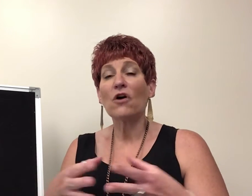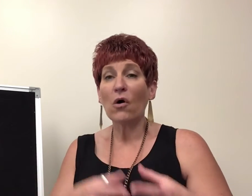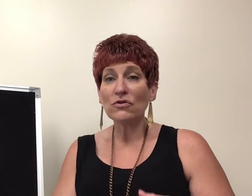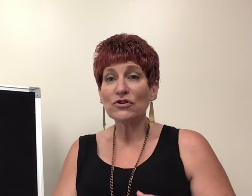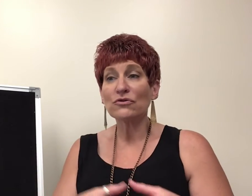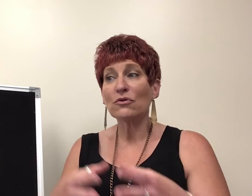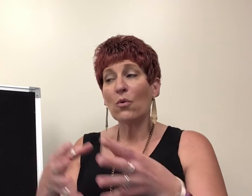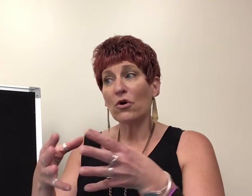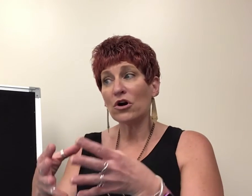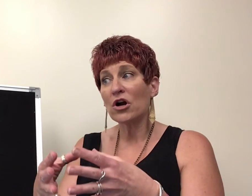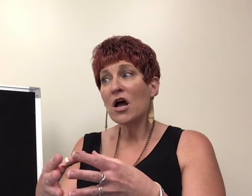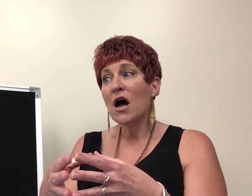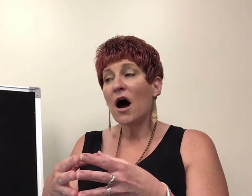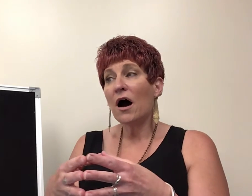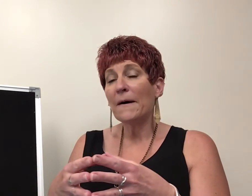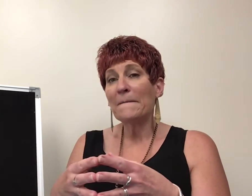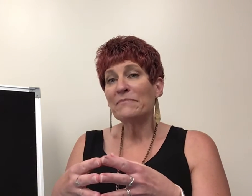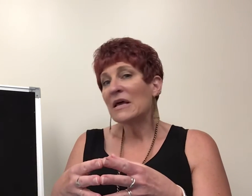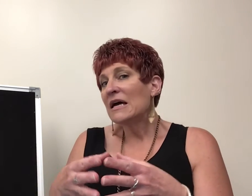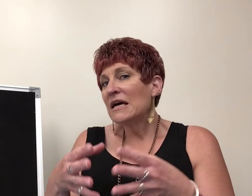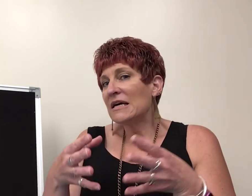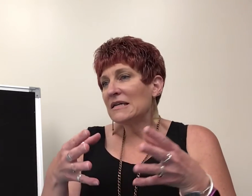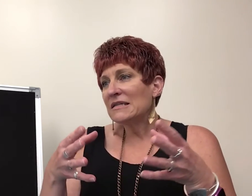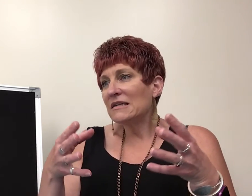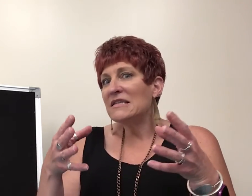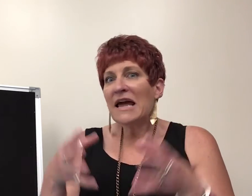deaf culture or